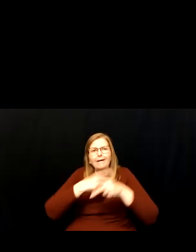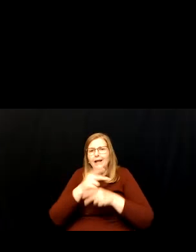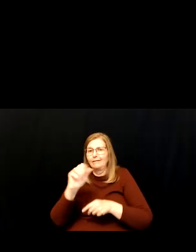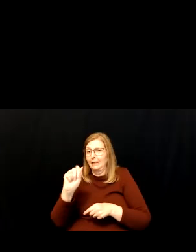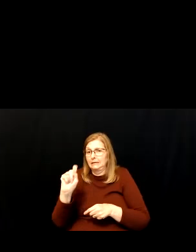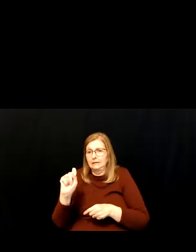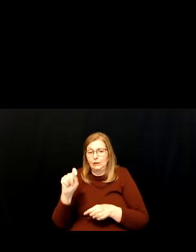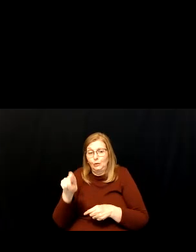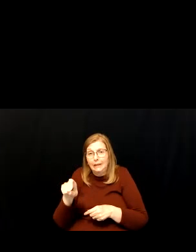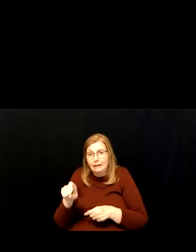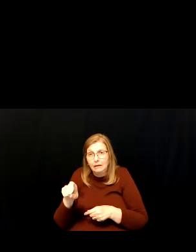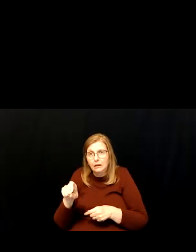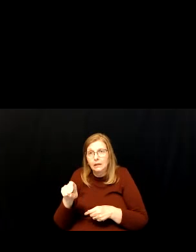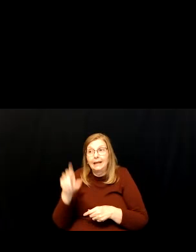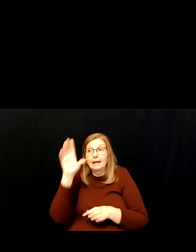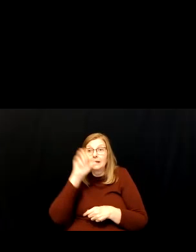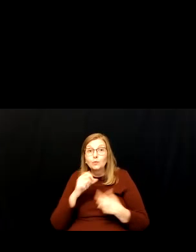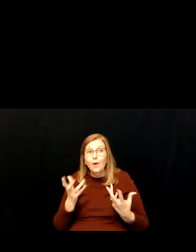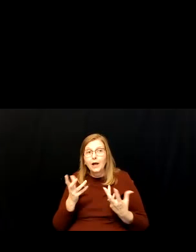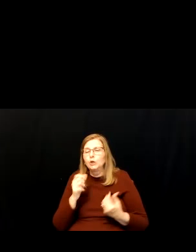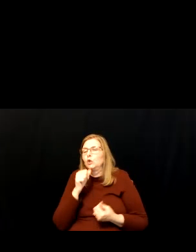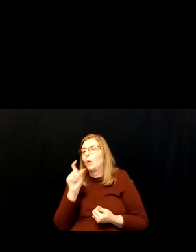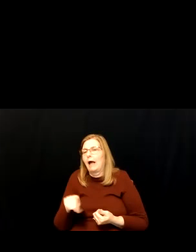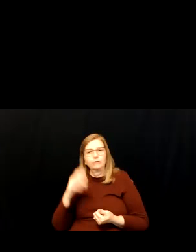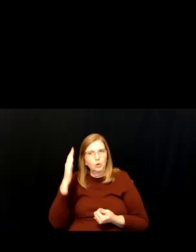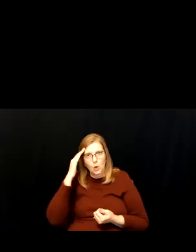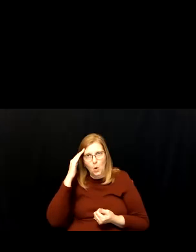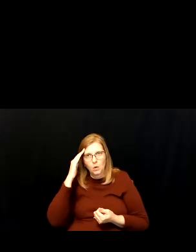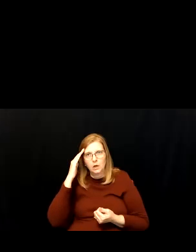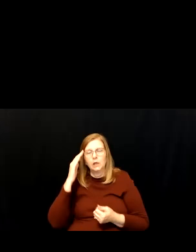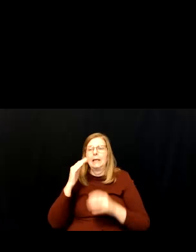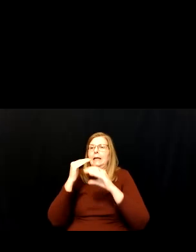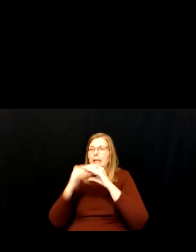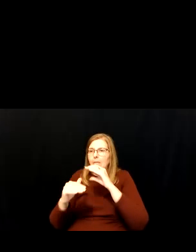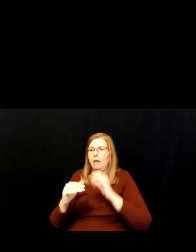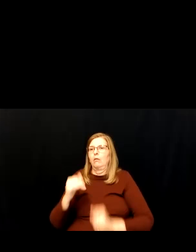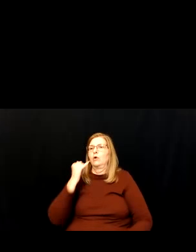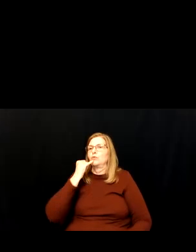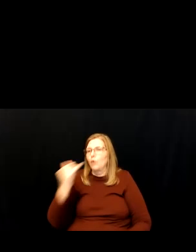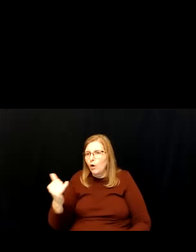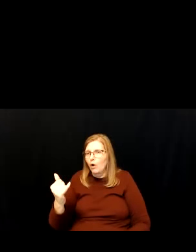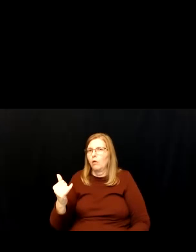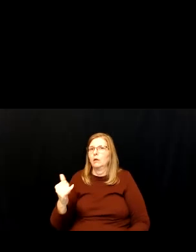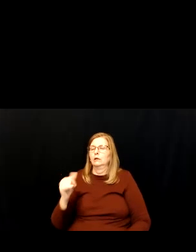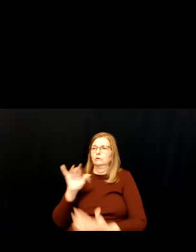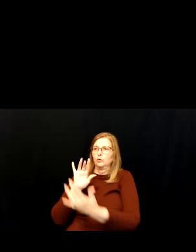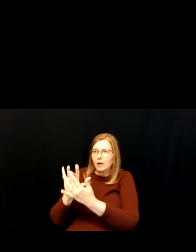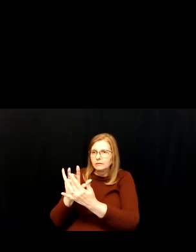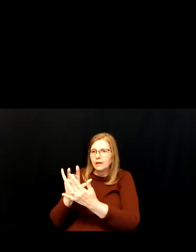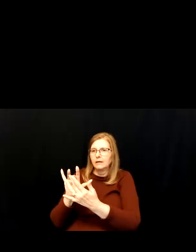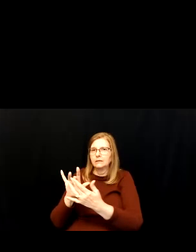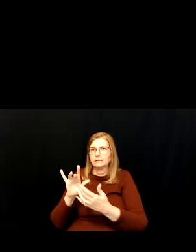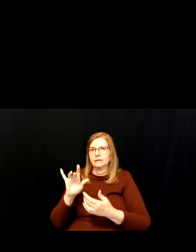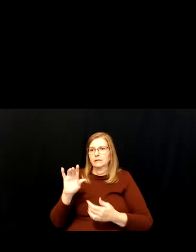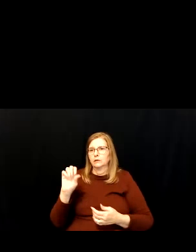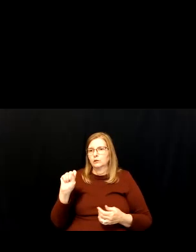technology you need, guess what? You don't need to know. You email or you call and you contact